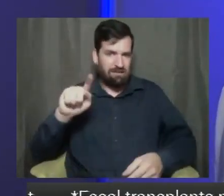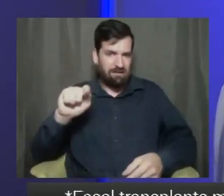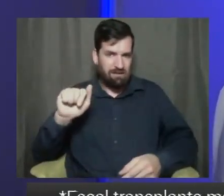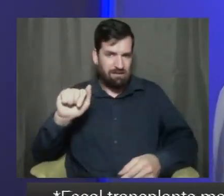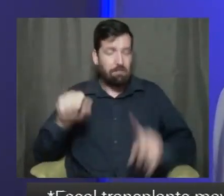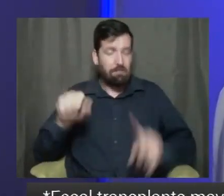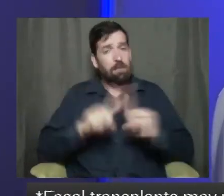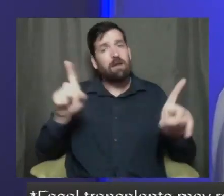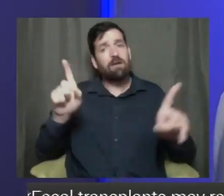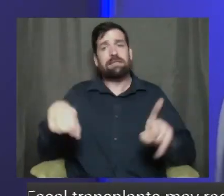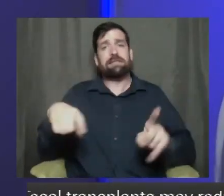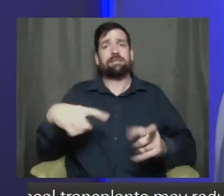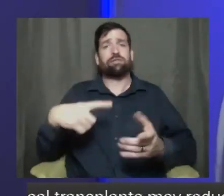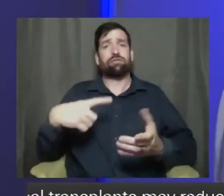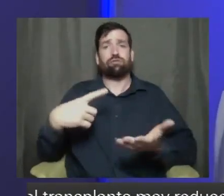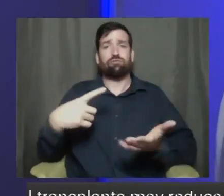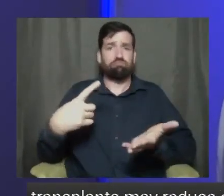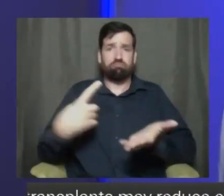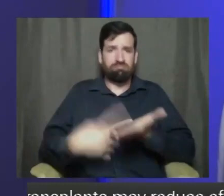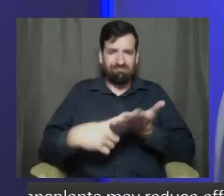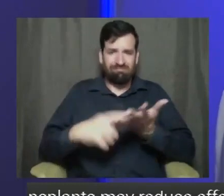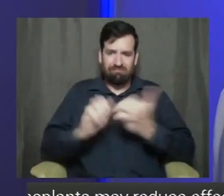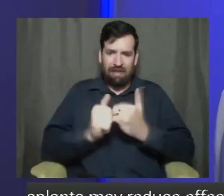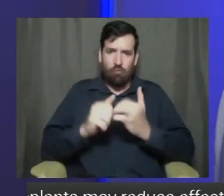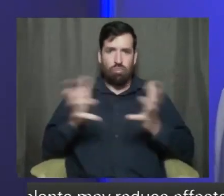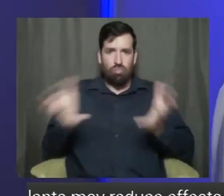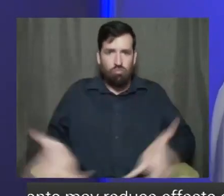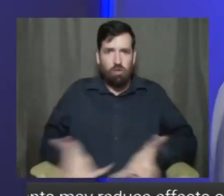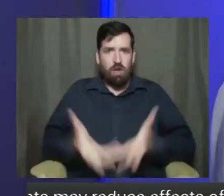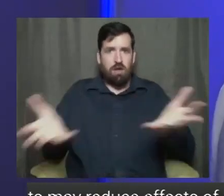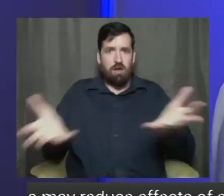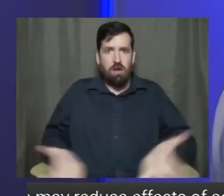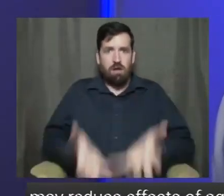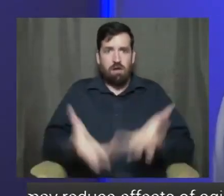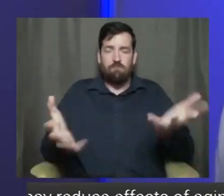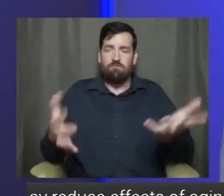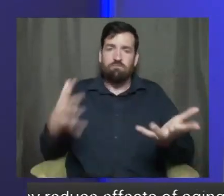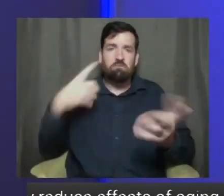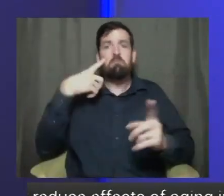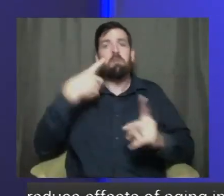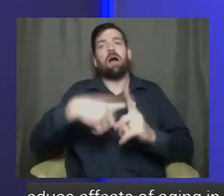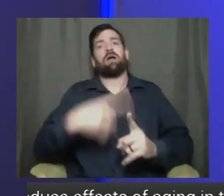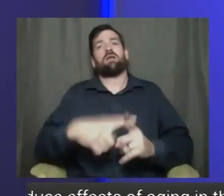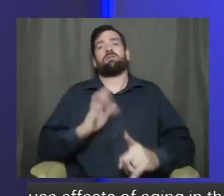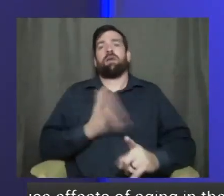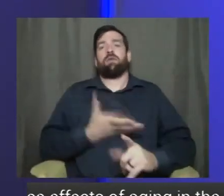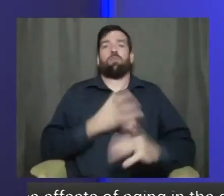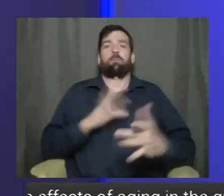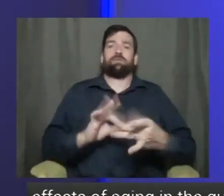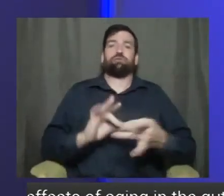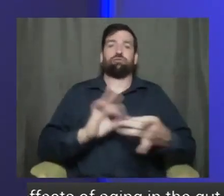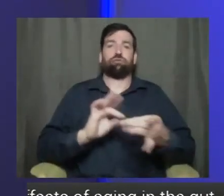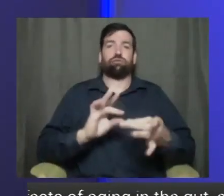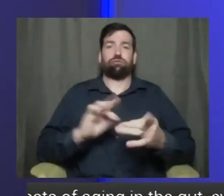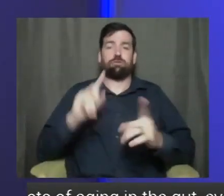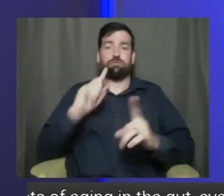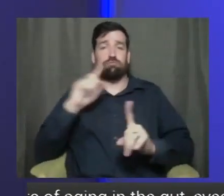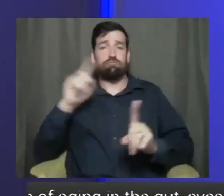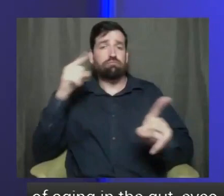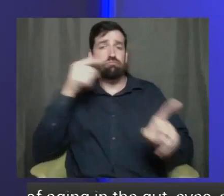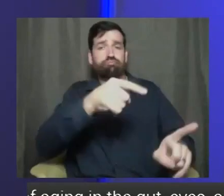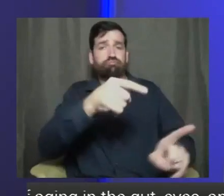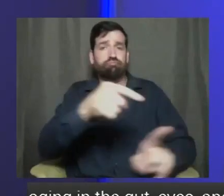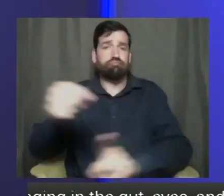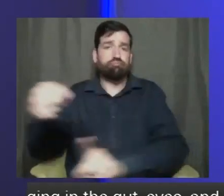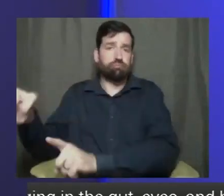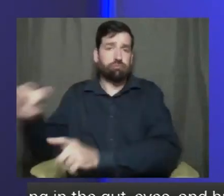about how they're thriving. How can you thrive? How can we be positive in our messages and point them to the resources that are needed so that they can